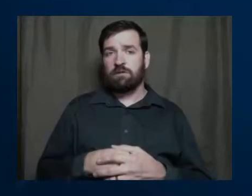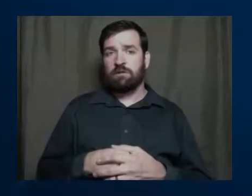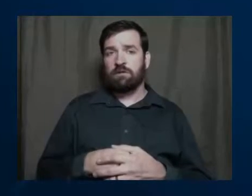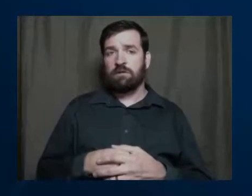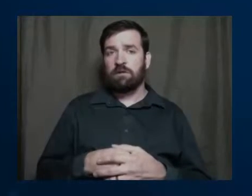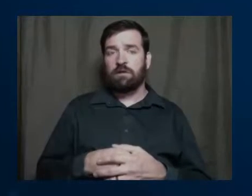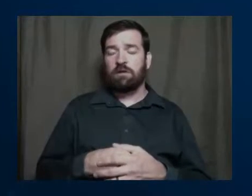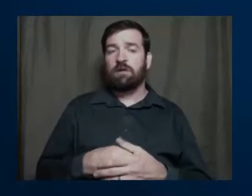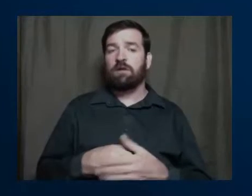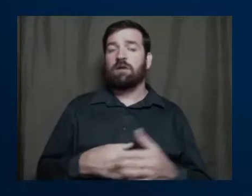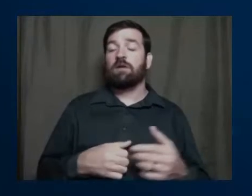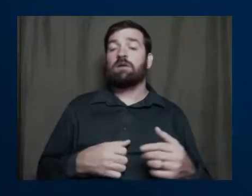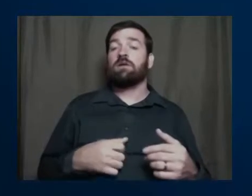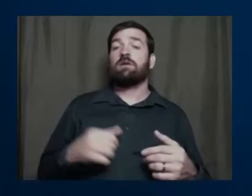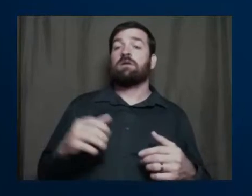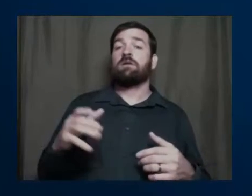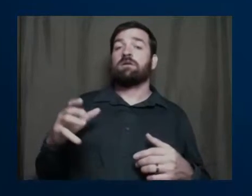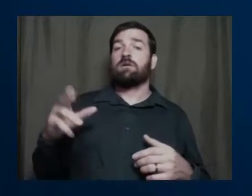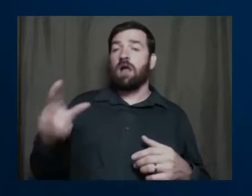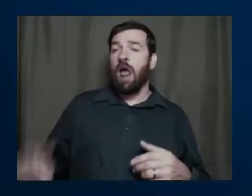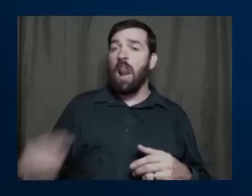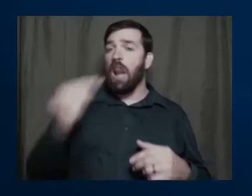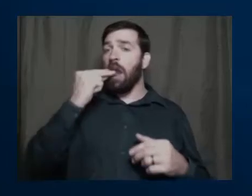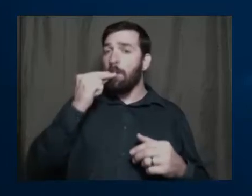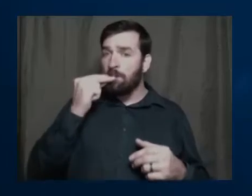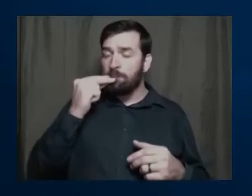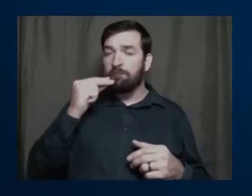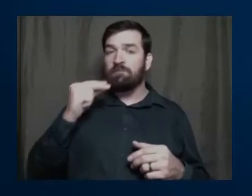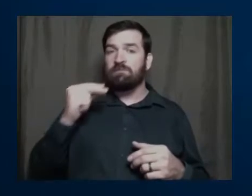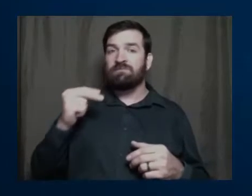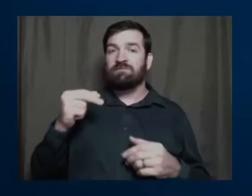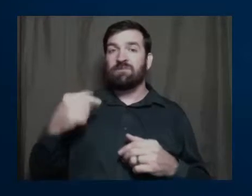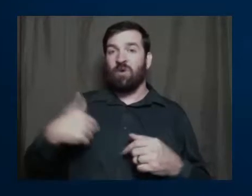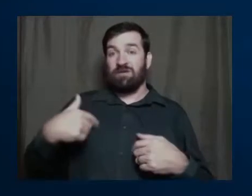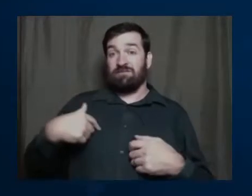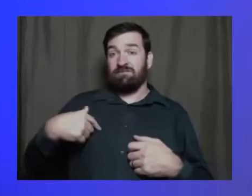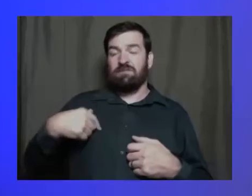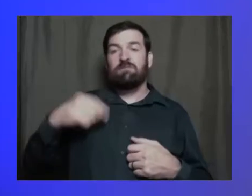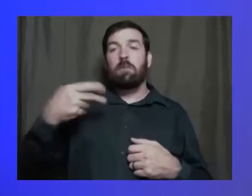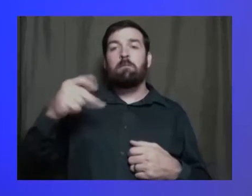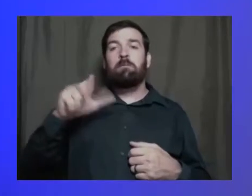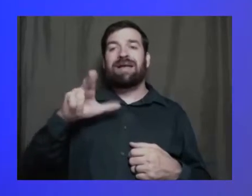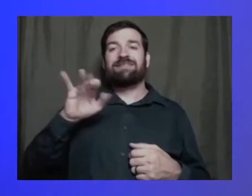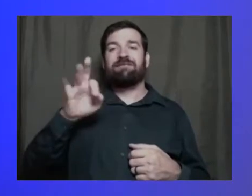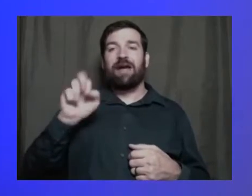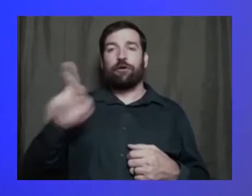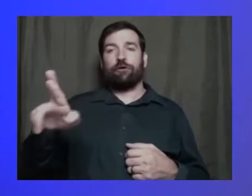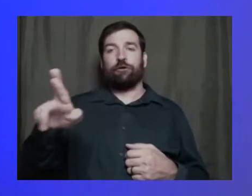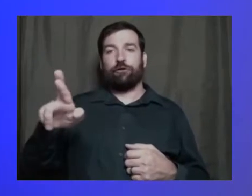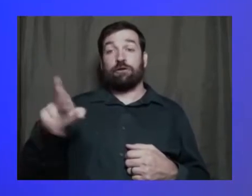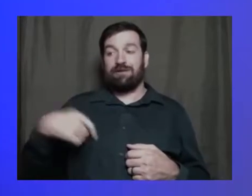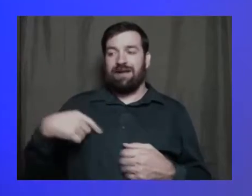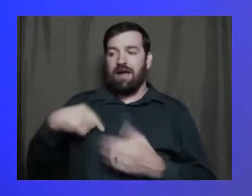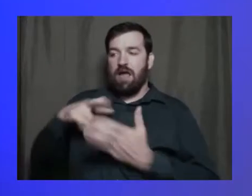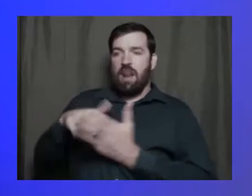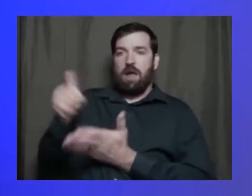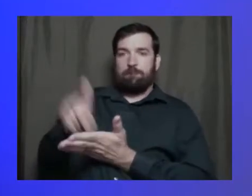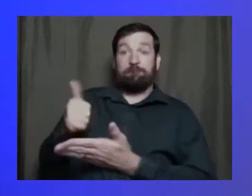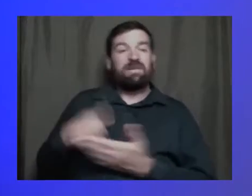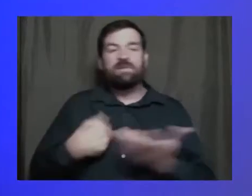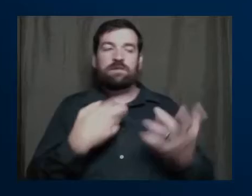up and stick it back in their mouths, or I'd lick it and put it back in their mouths. Good or bad? I think it depends which floor it